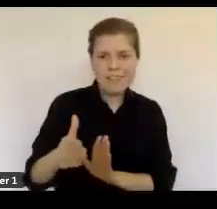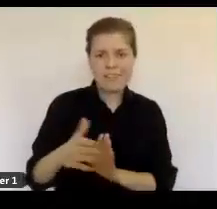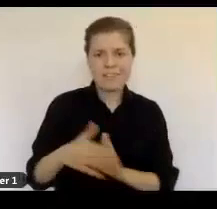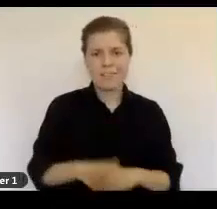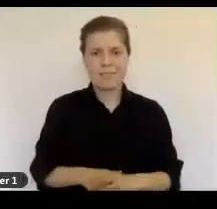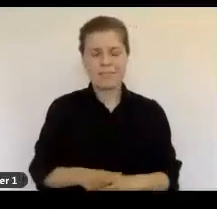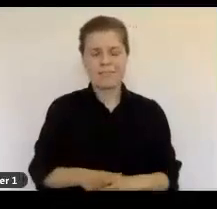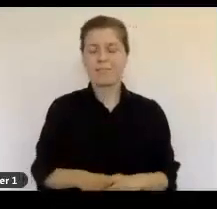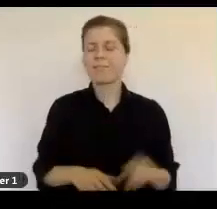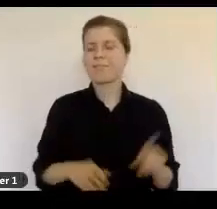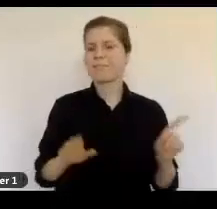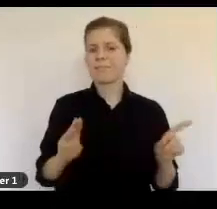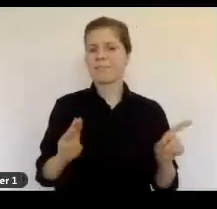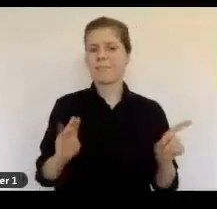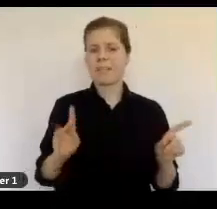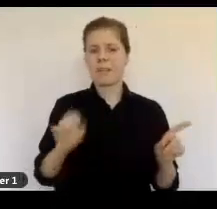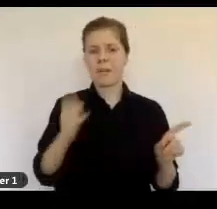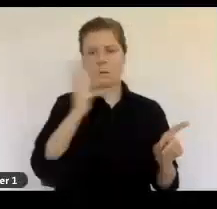it on the agenda?